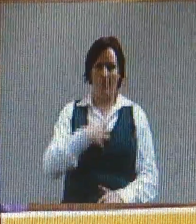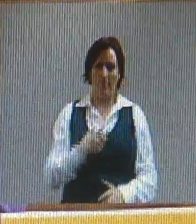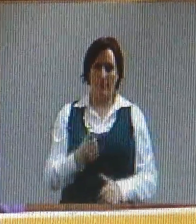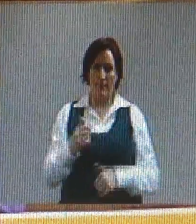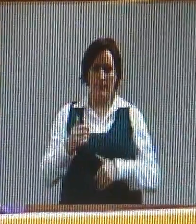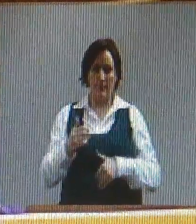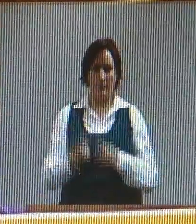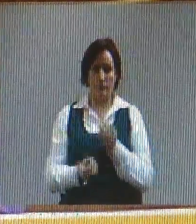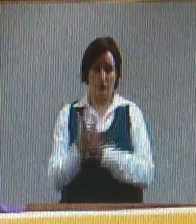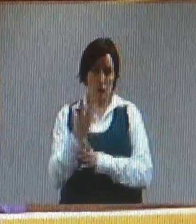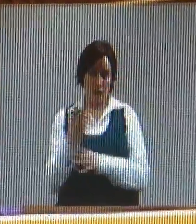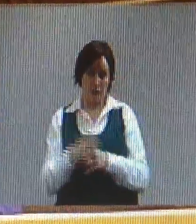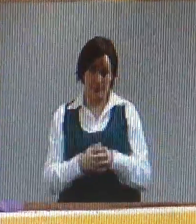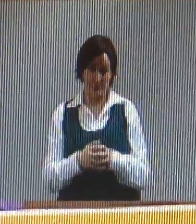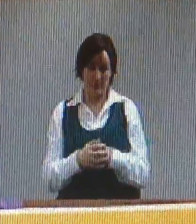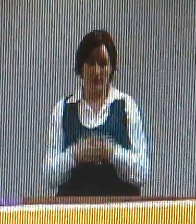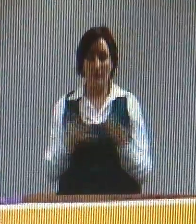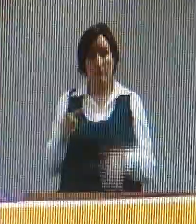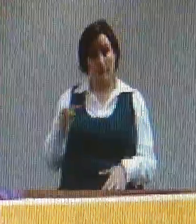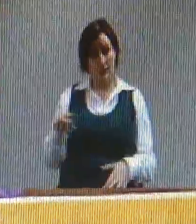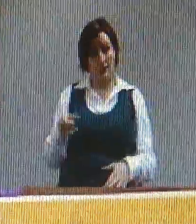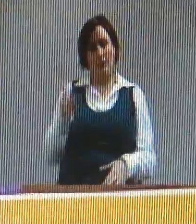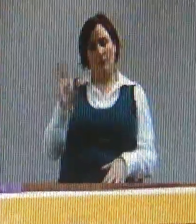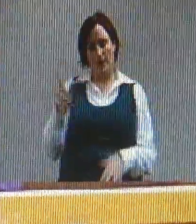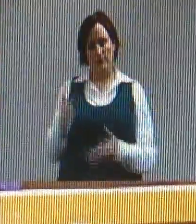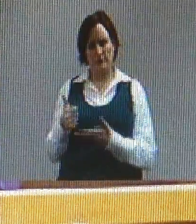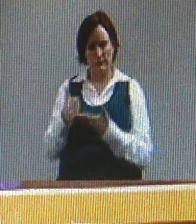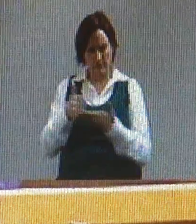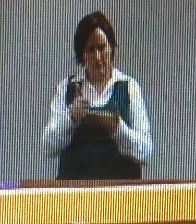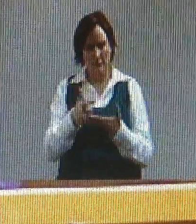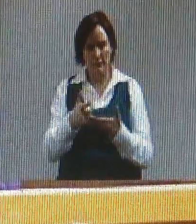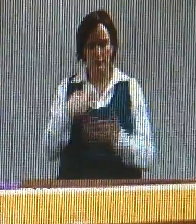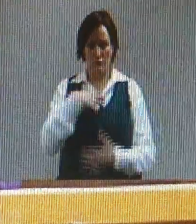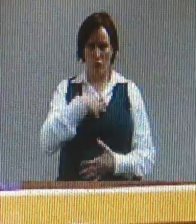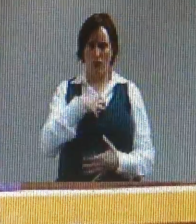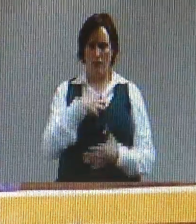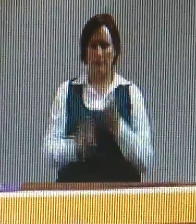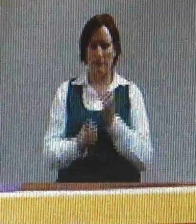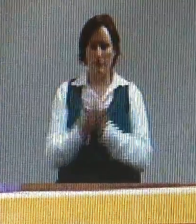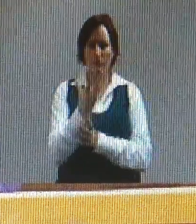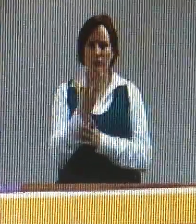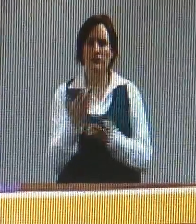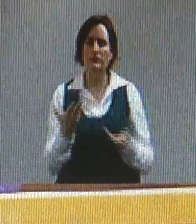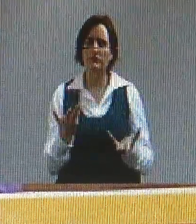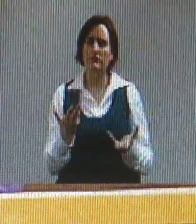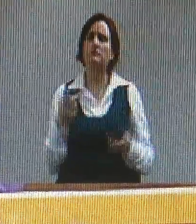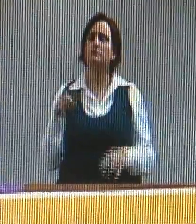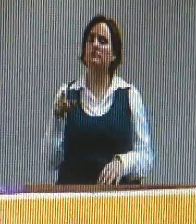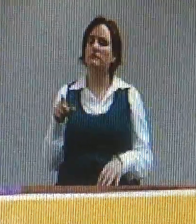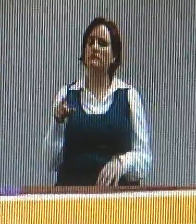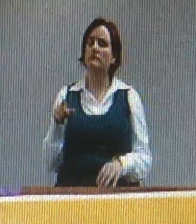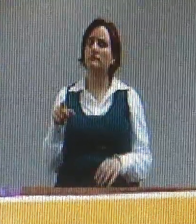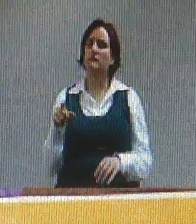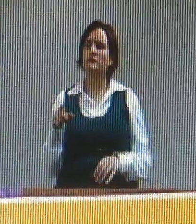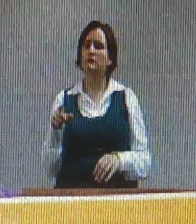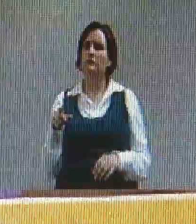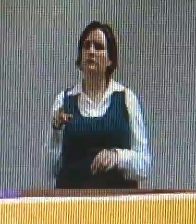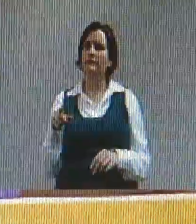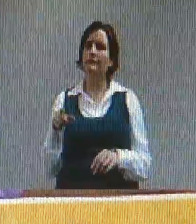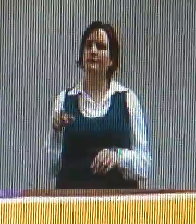become the backbone of moral generation. Women have an unavailable contribution